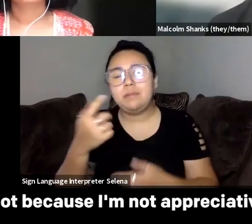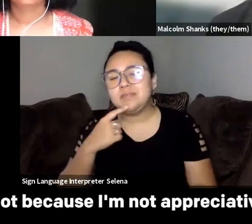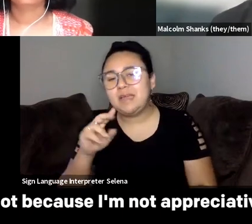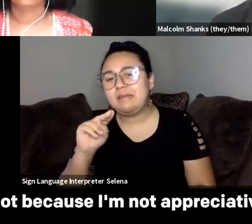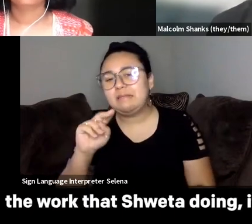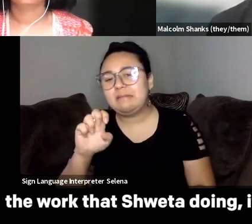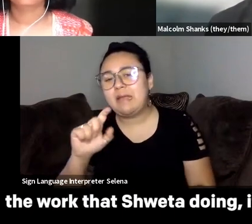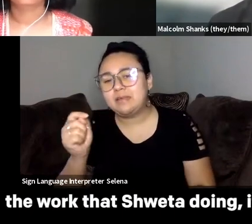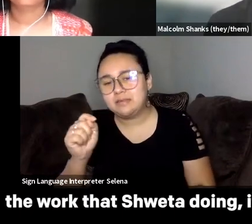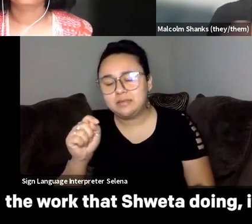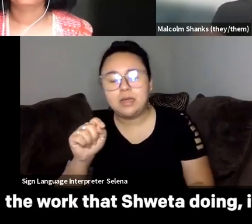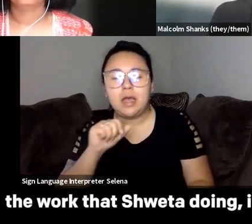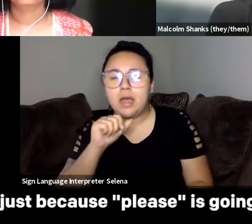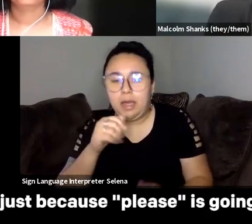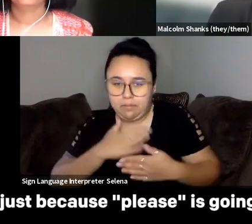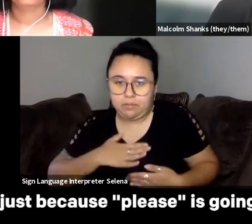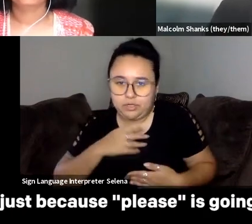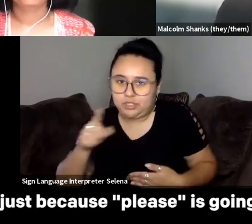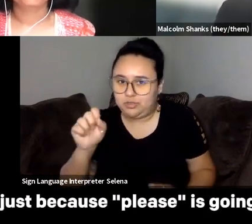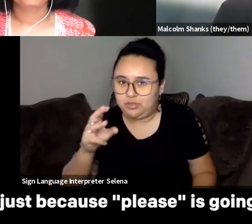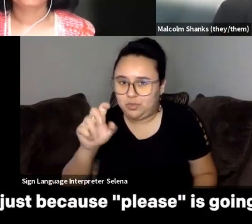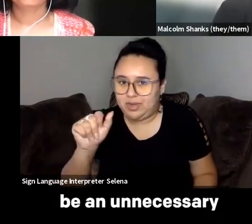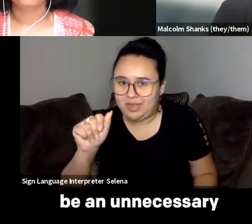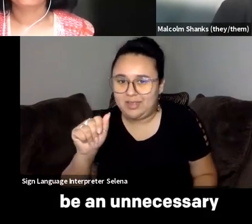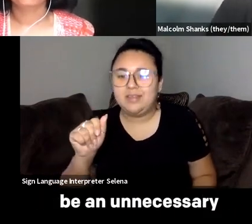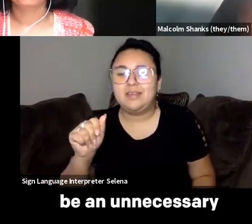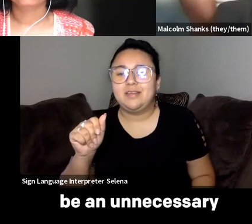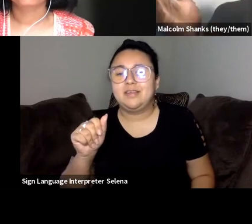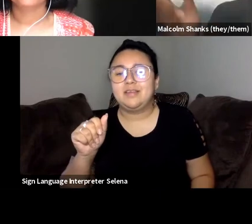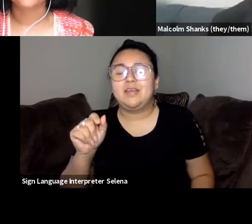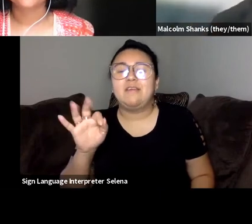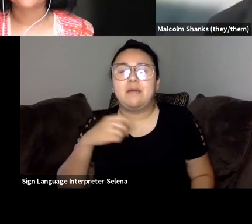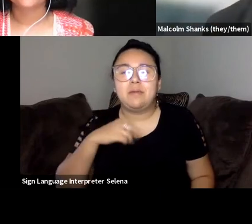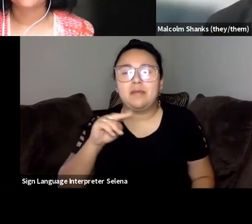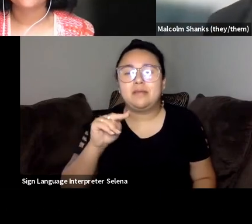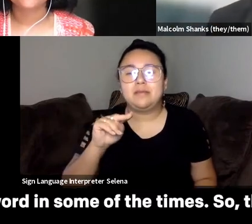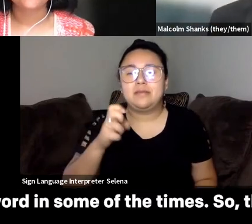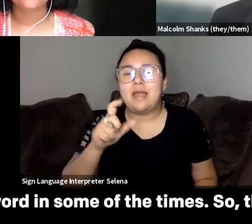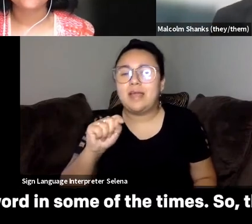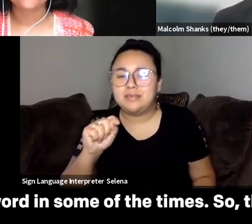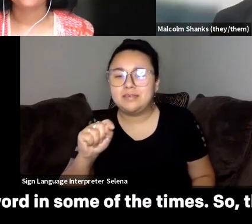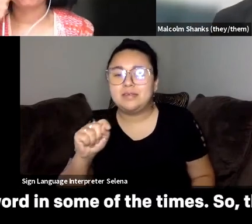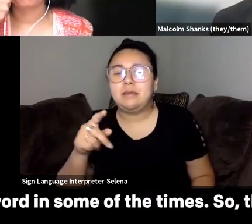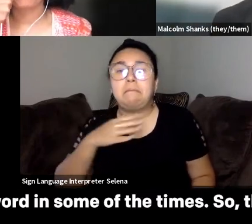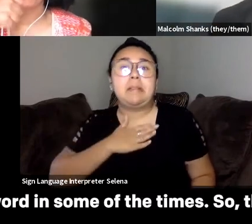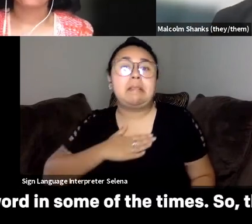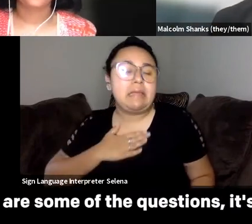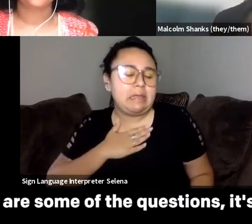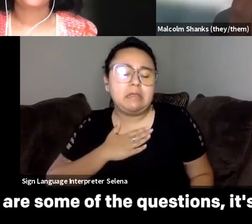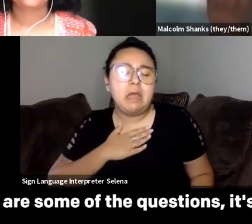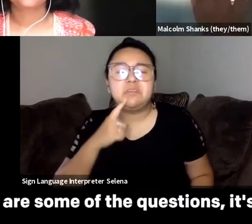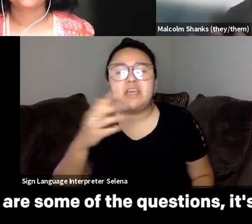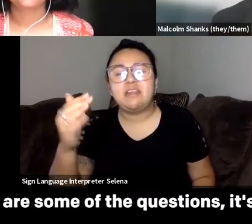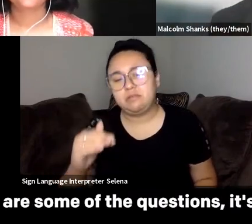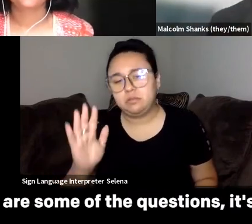not appreciative of the work that Shweta is doing. It's just because please is going to be a unnecessary word some of this time. So these are some